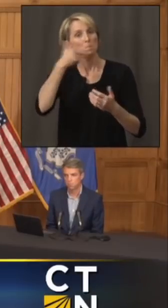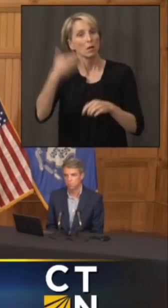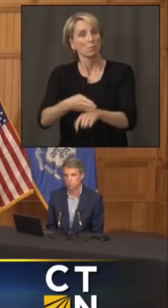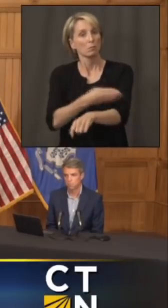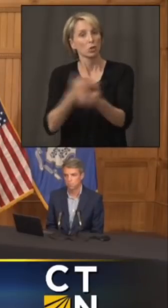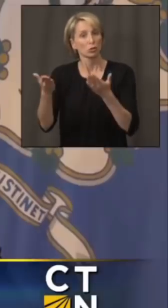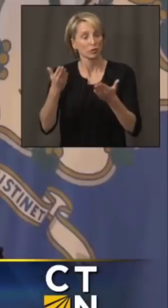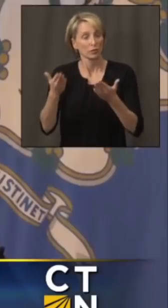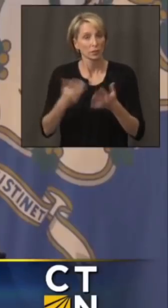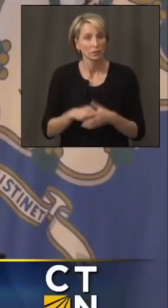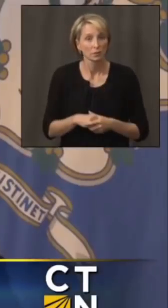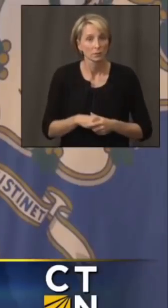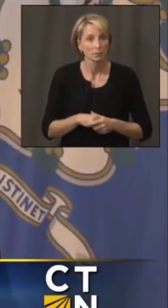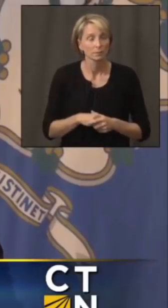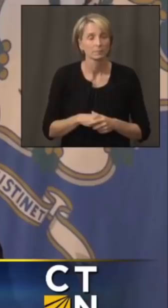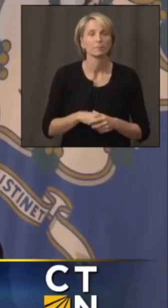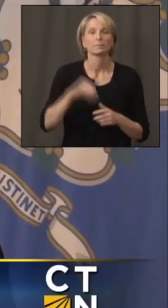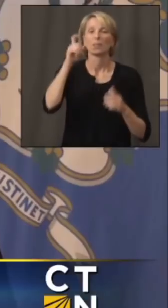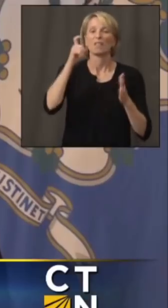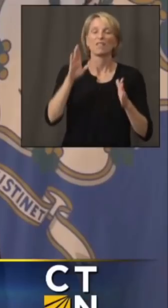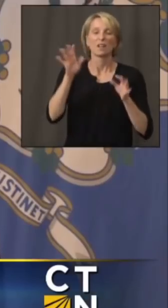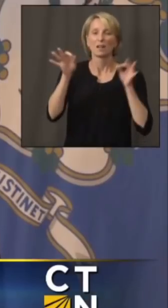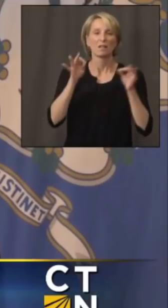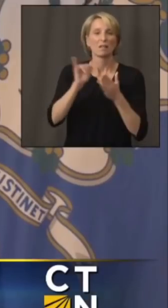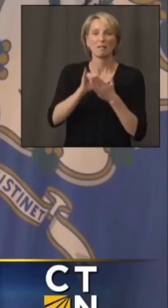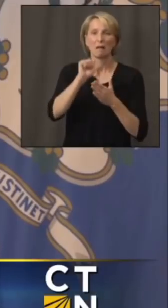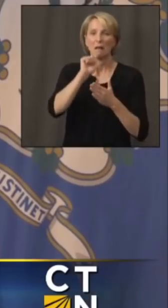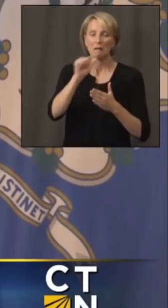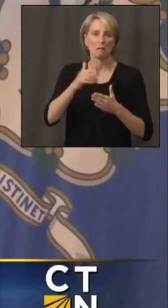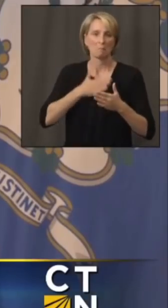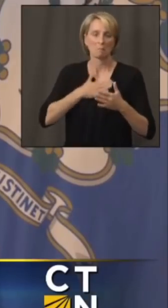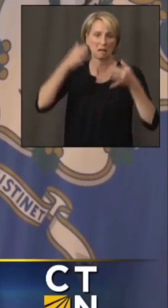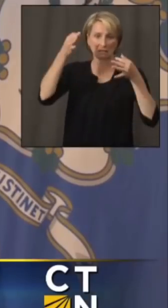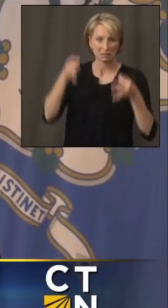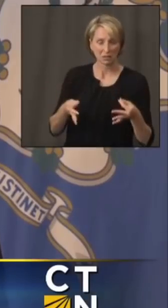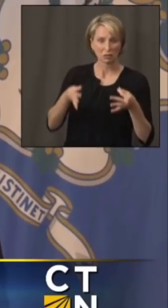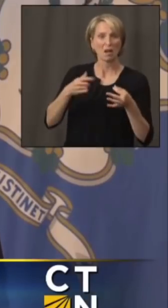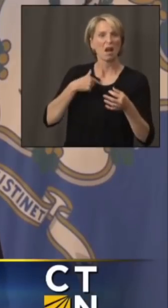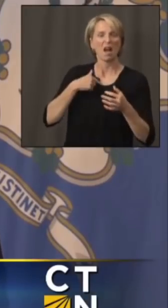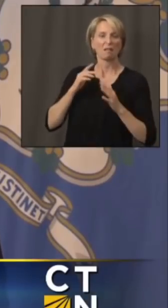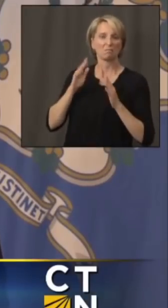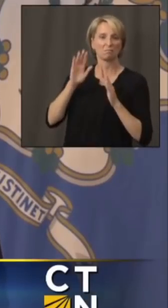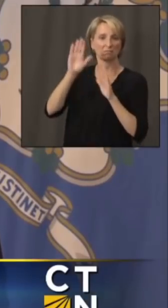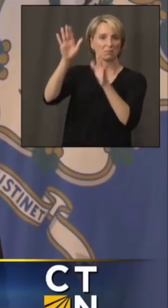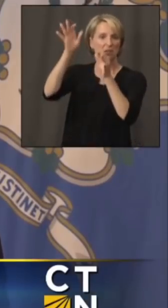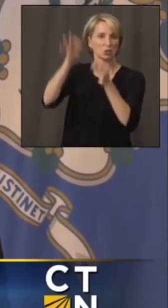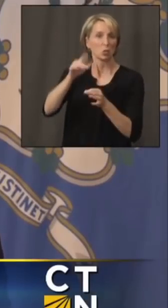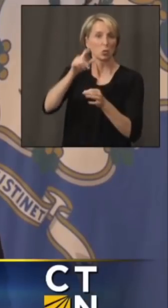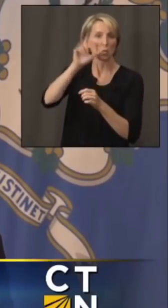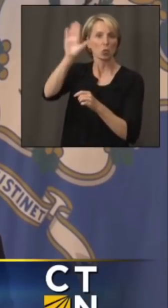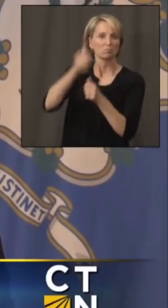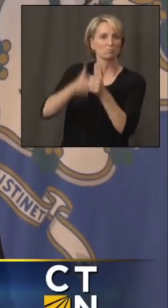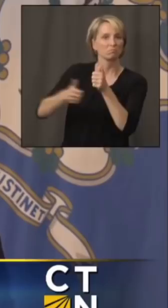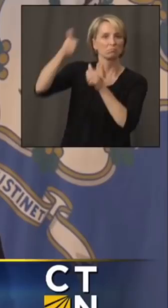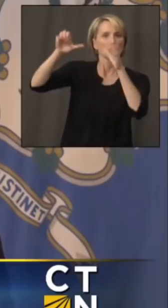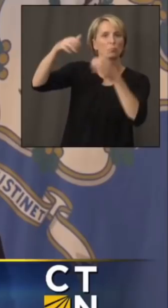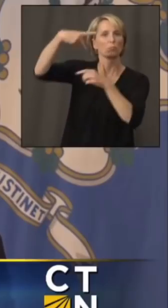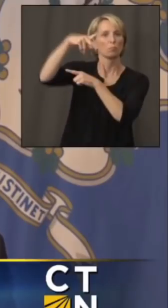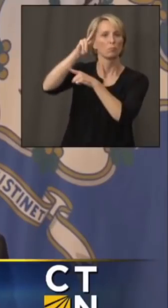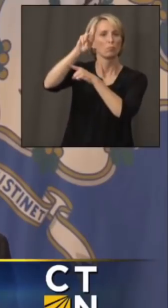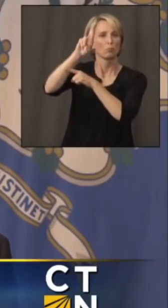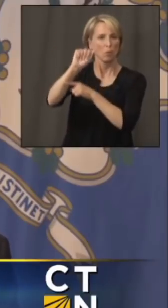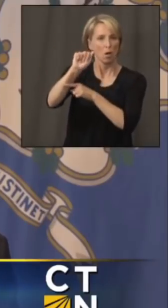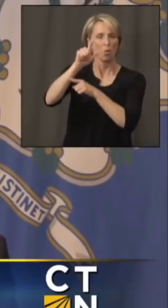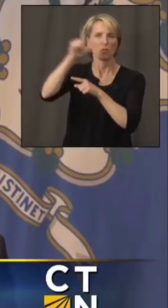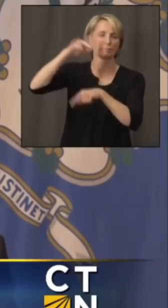Look, I'm going to leave that up to Puro. I got to say, that doesn't sound like an answer to me. What makes sense to me is making sure our incentives are